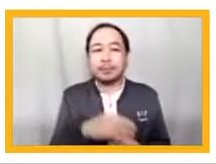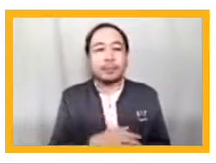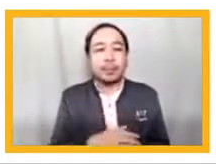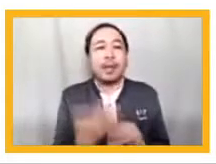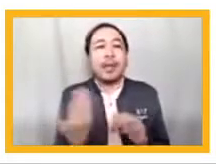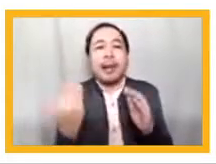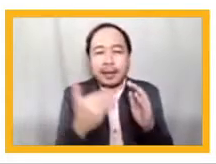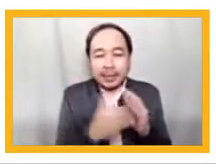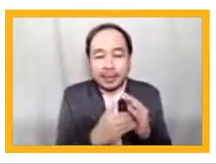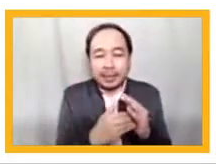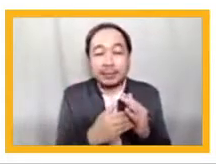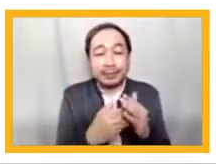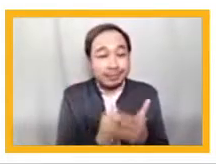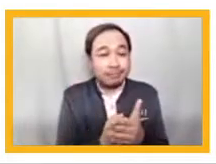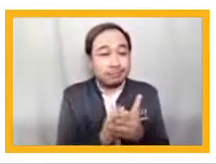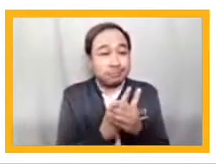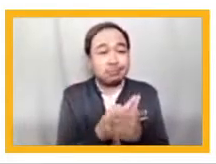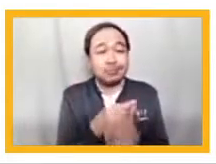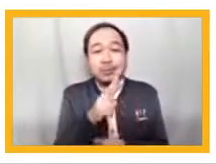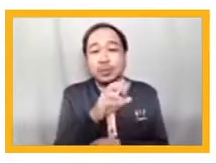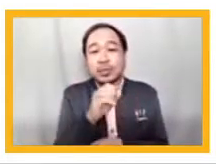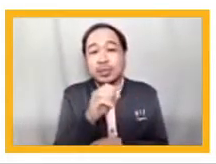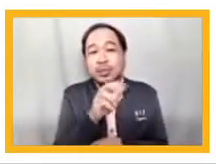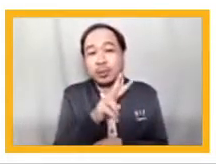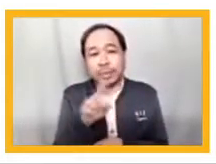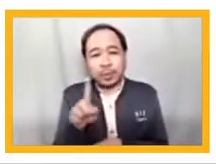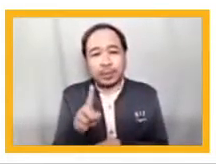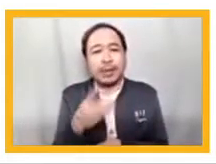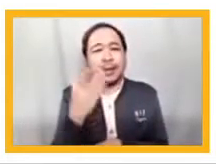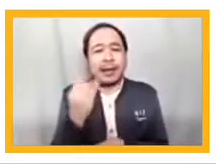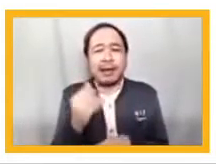2021 because we have done some survey.